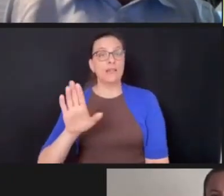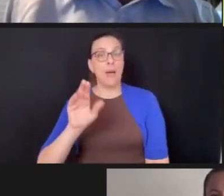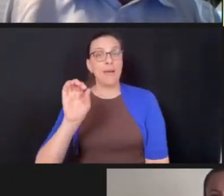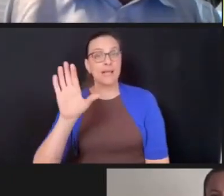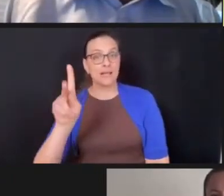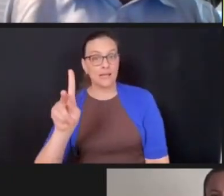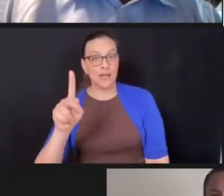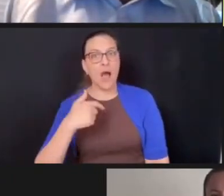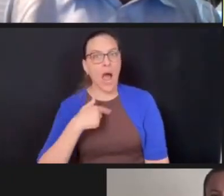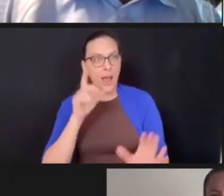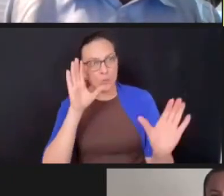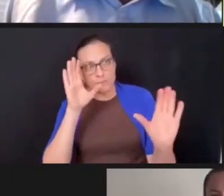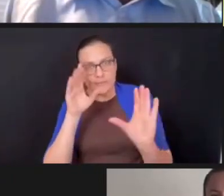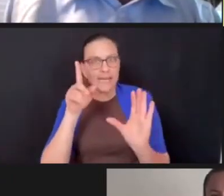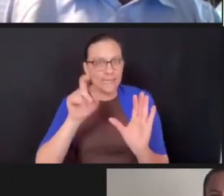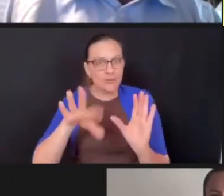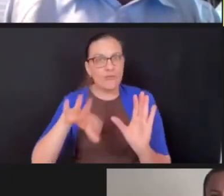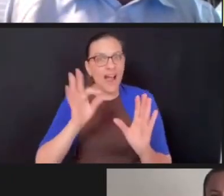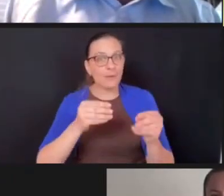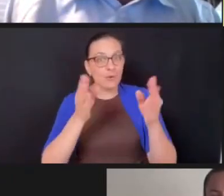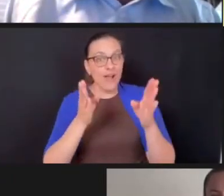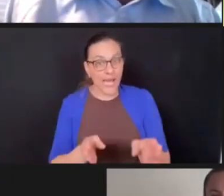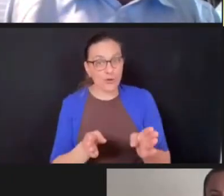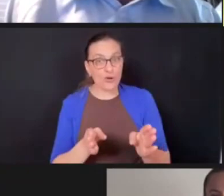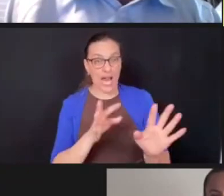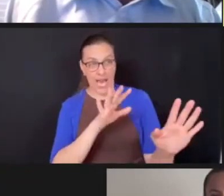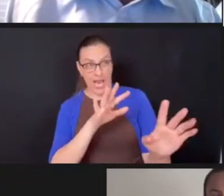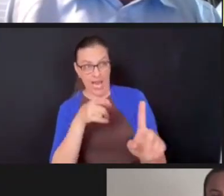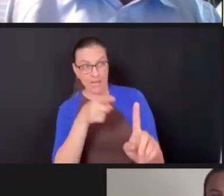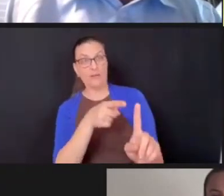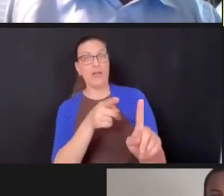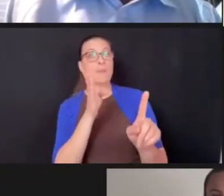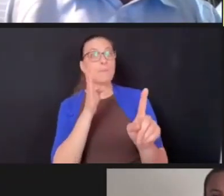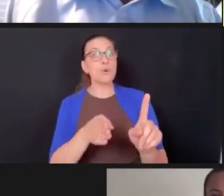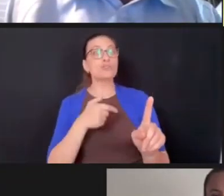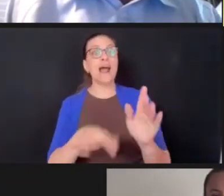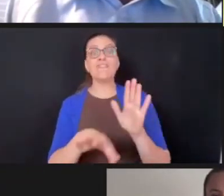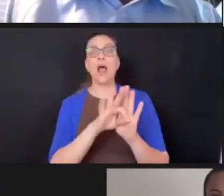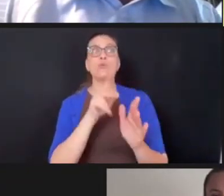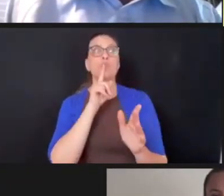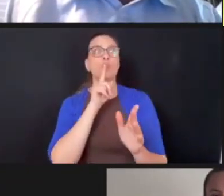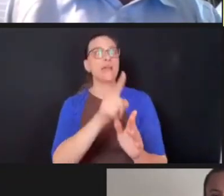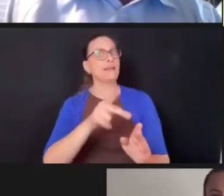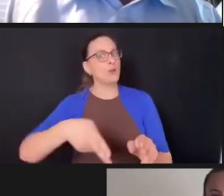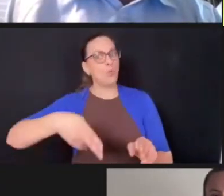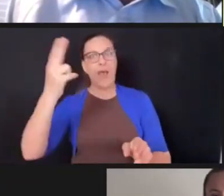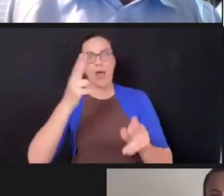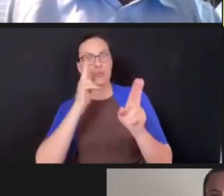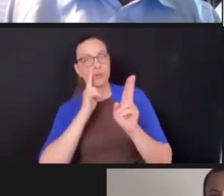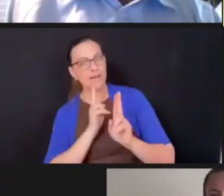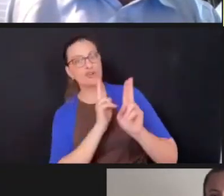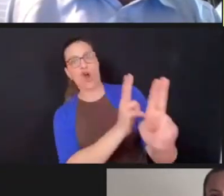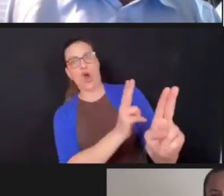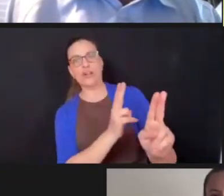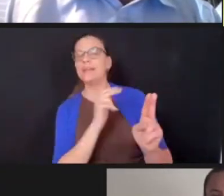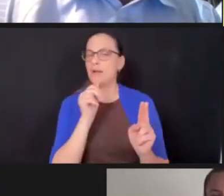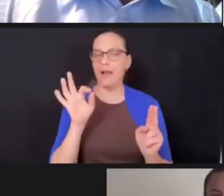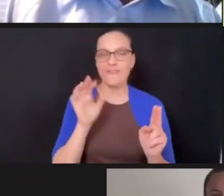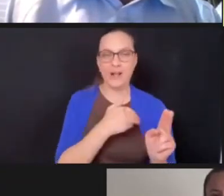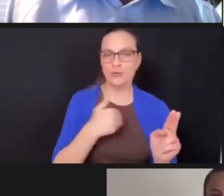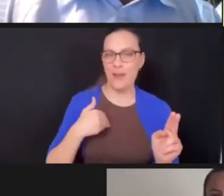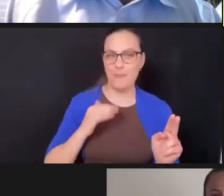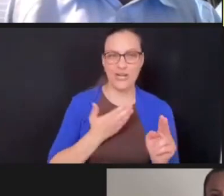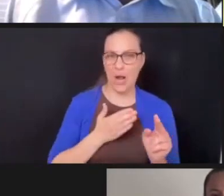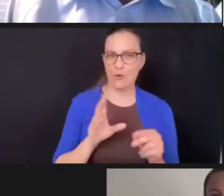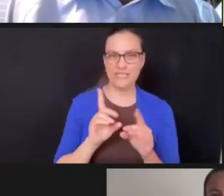provider, and the person I found, who was really well regarded, not a faculty member in our department, Chuck Giles, if you knew him